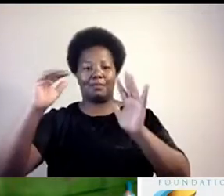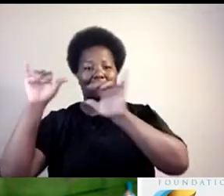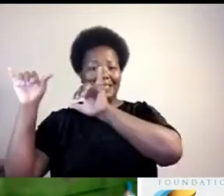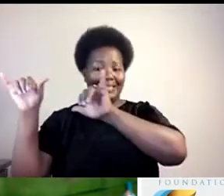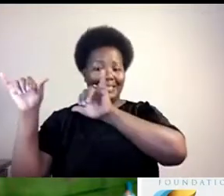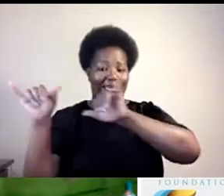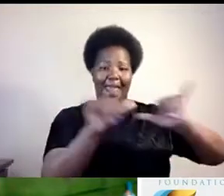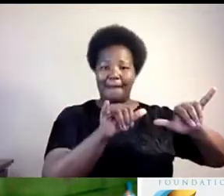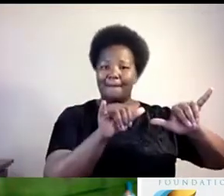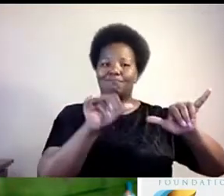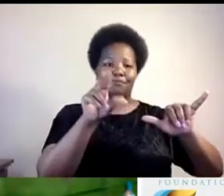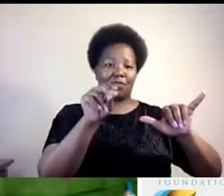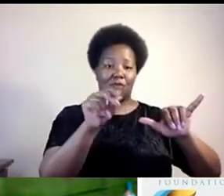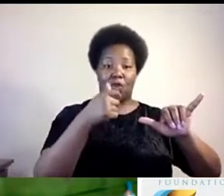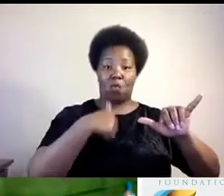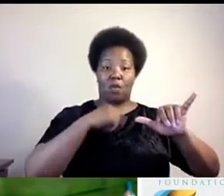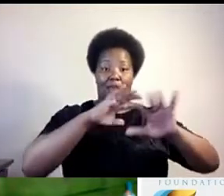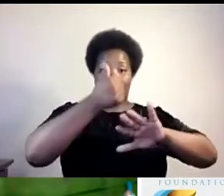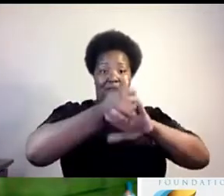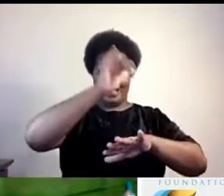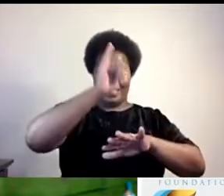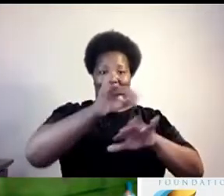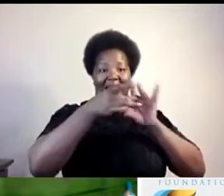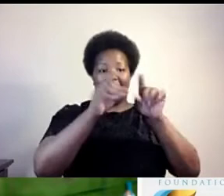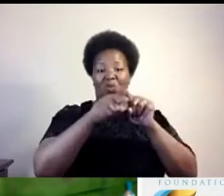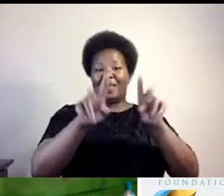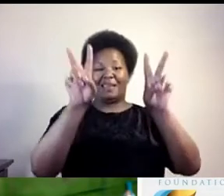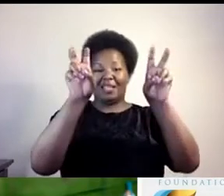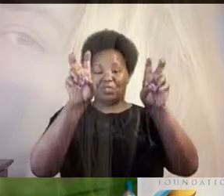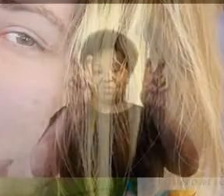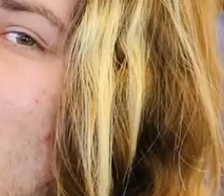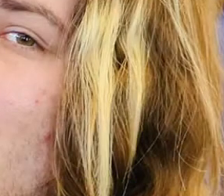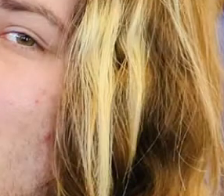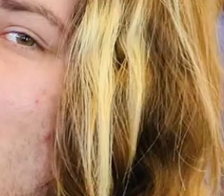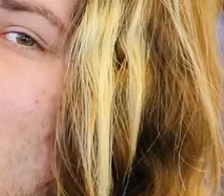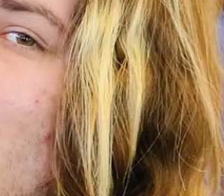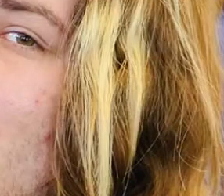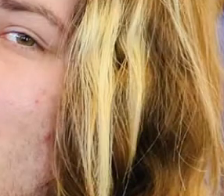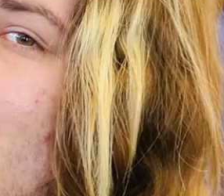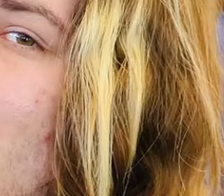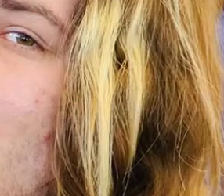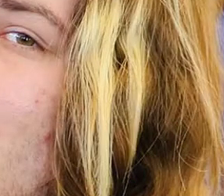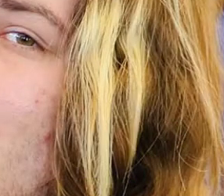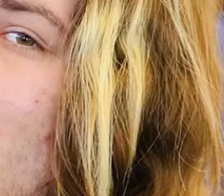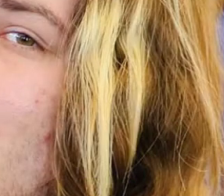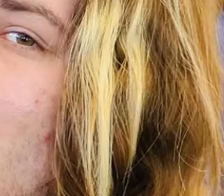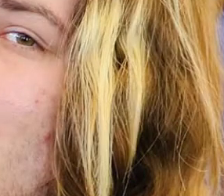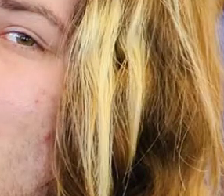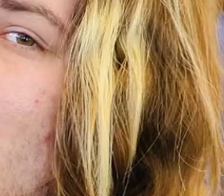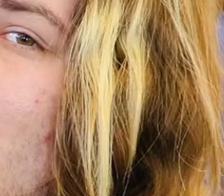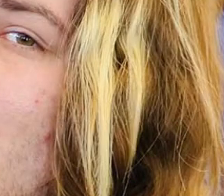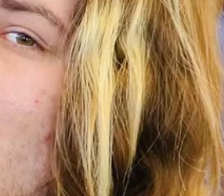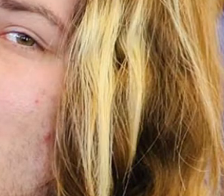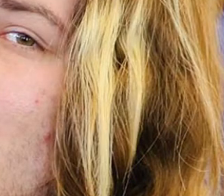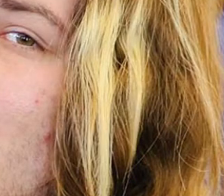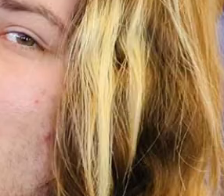program, driving towards that, understanding that life fluctuates and that it's not